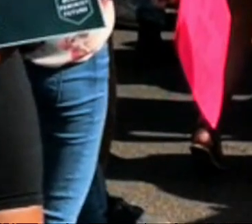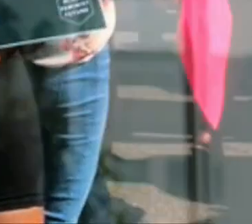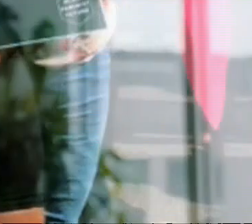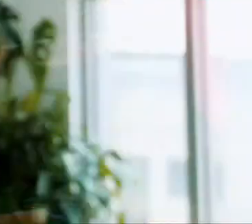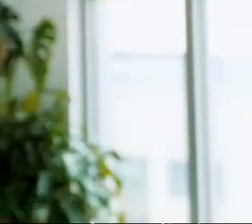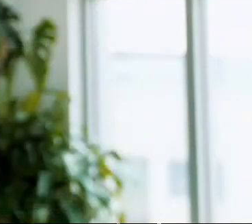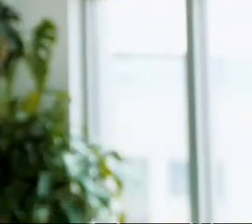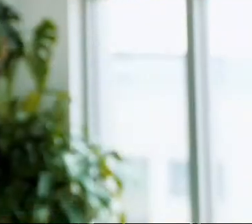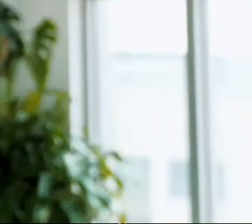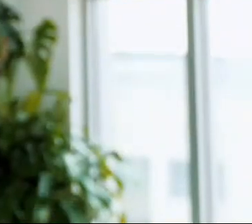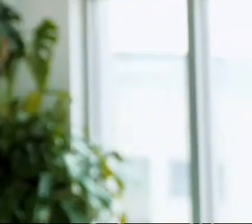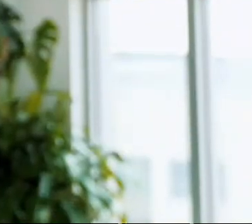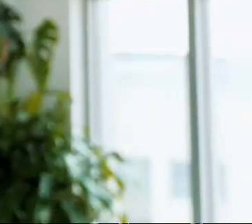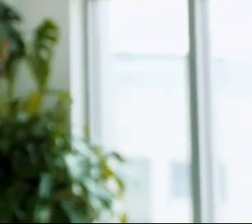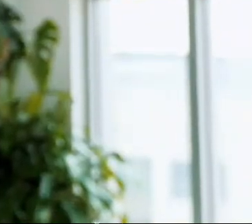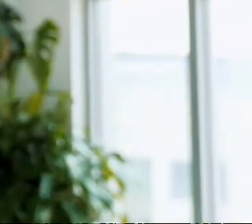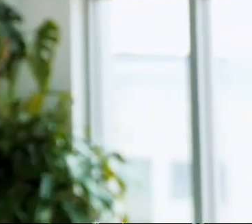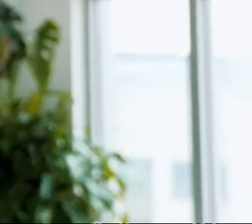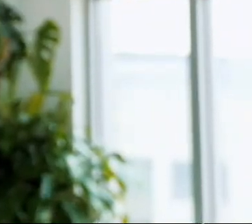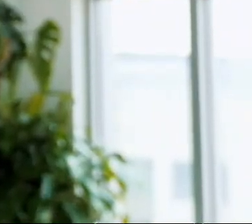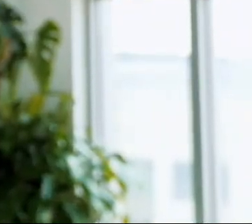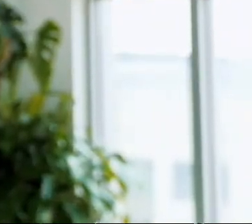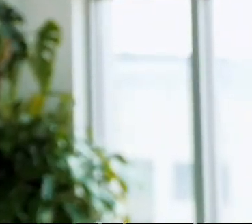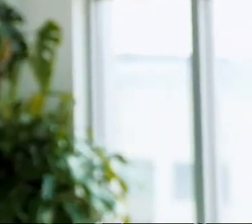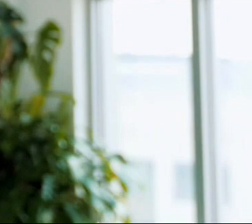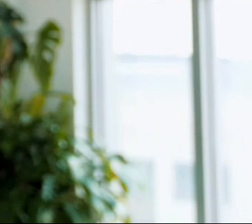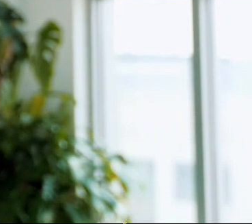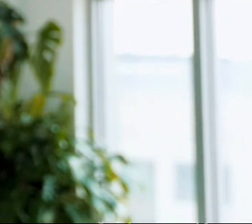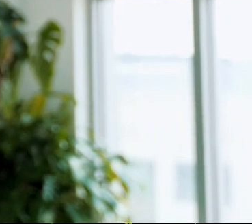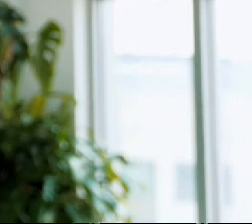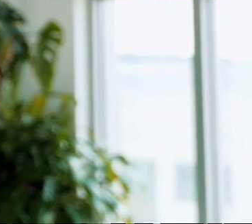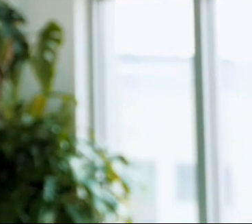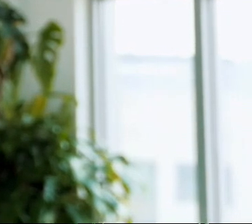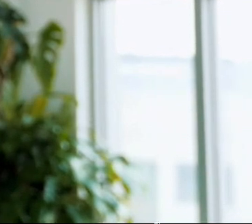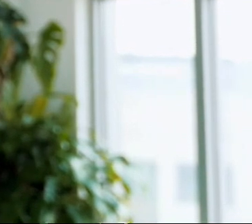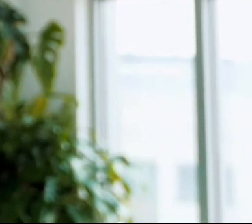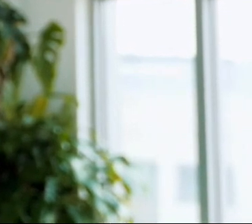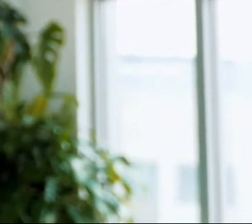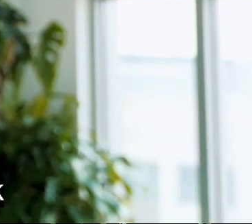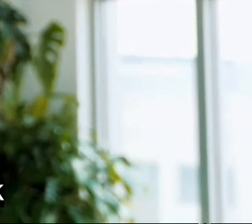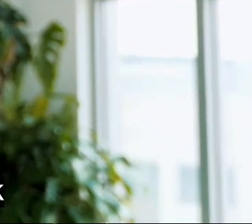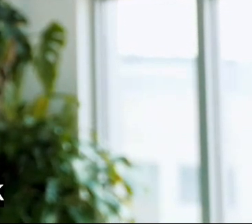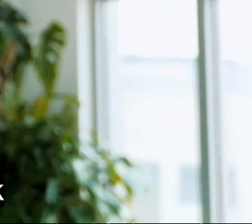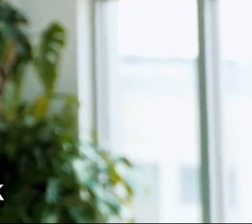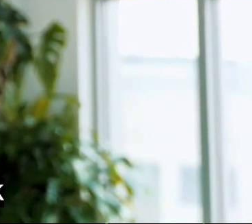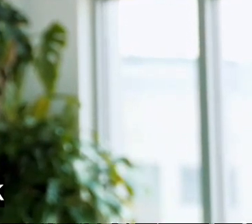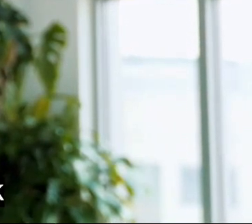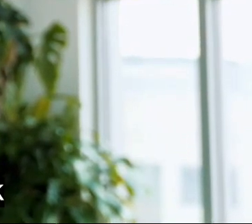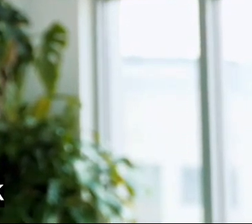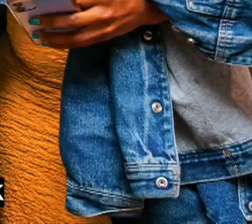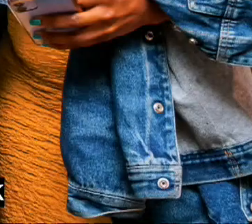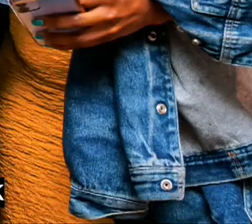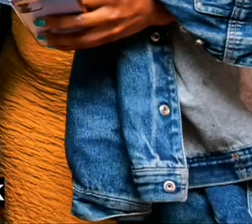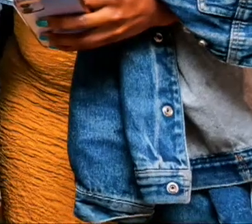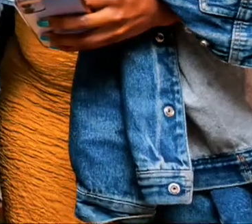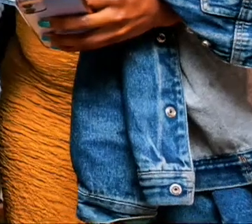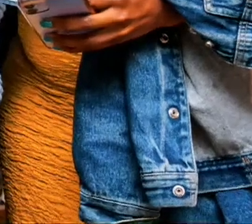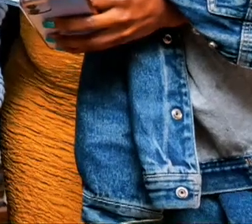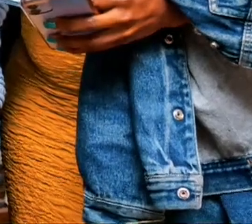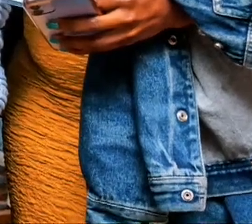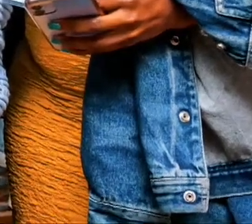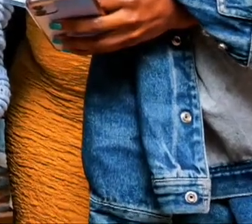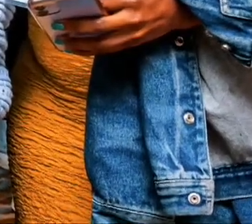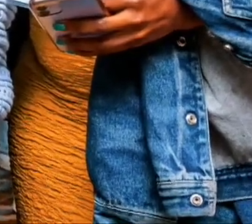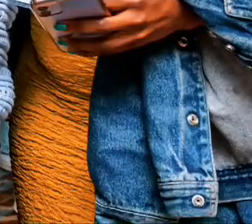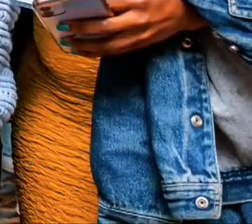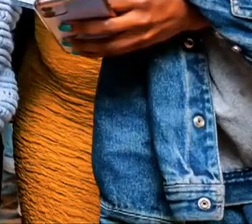The Black Feminist Agenda will allow us to outline the issues that Black feminists, that means you, have deemed as important. And we will work closely with